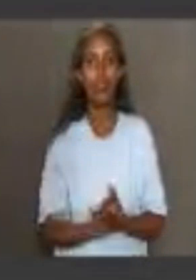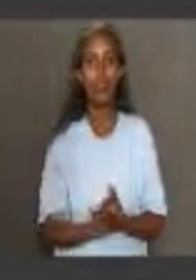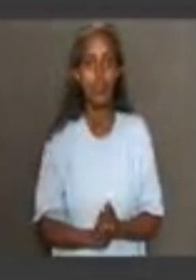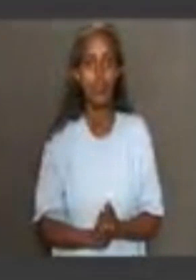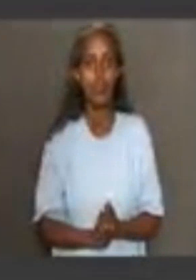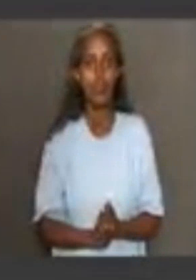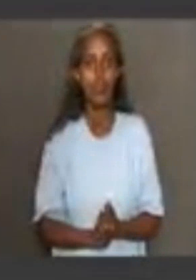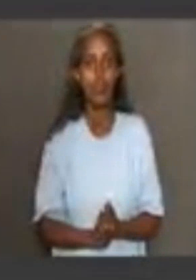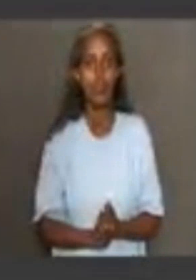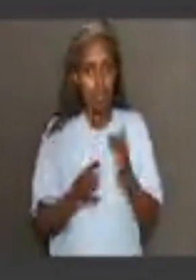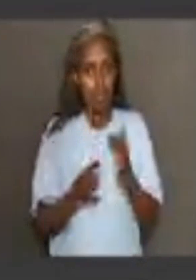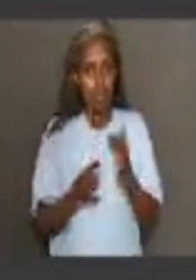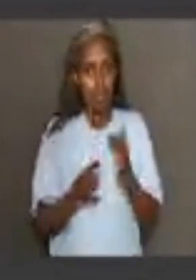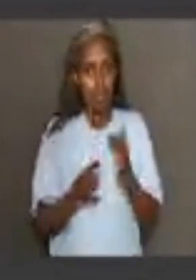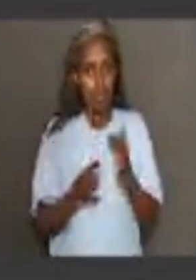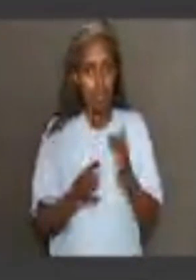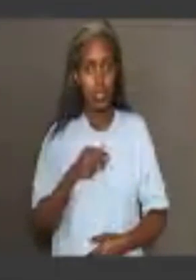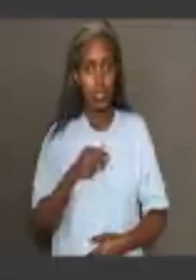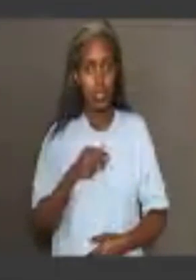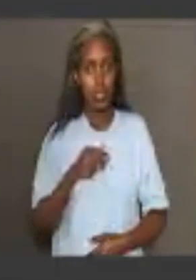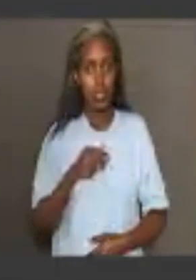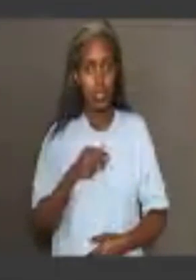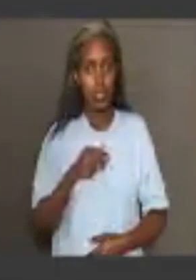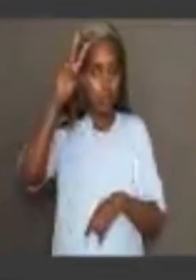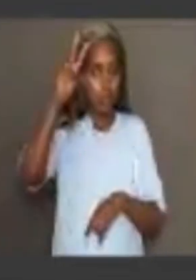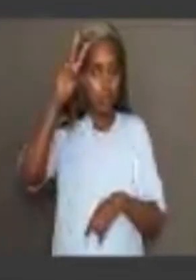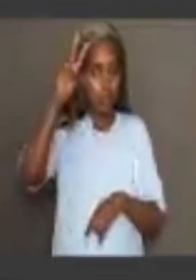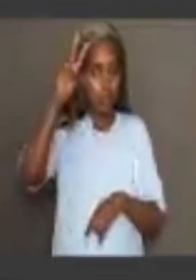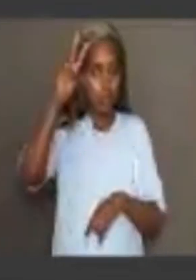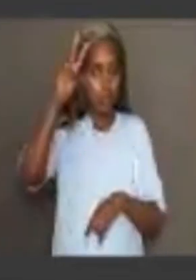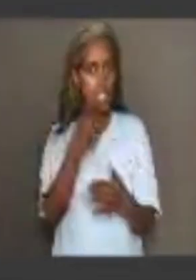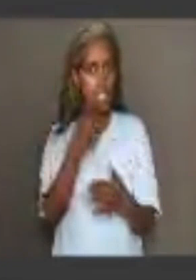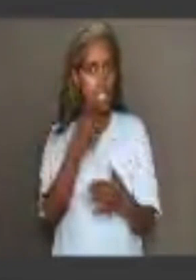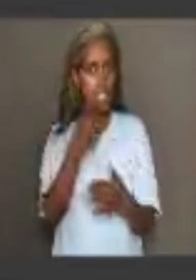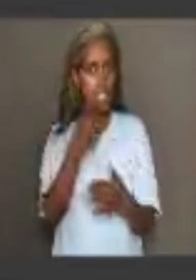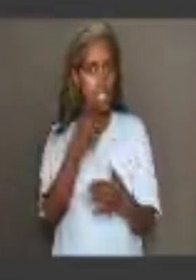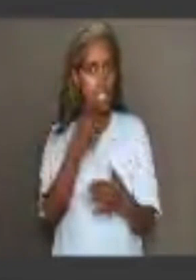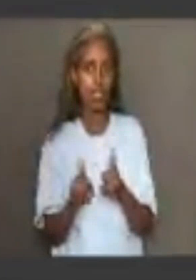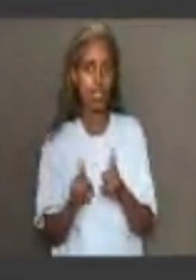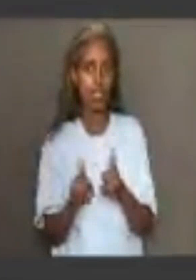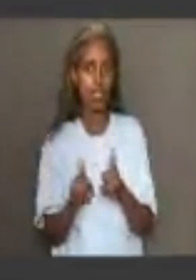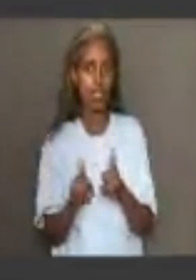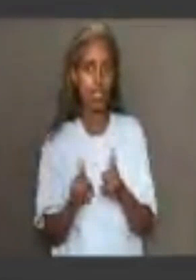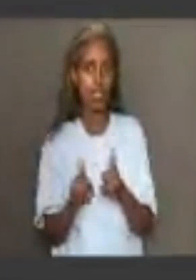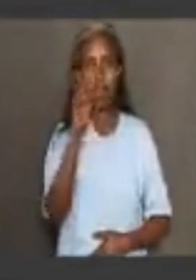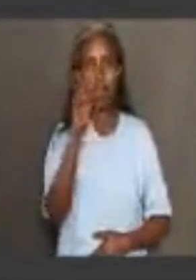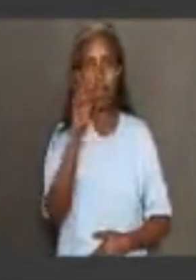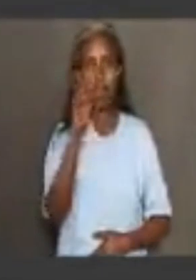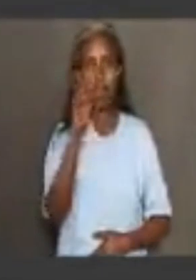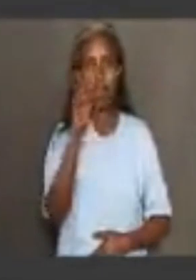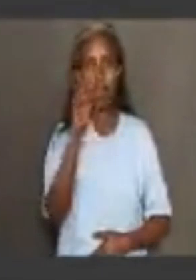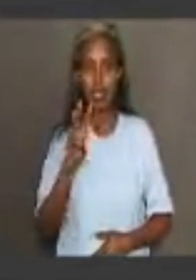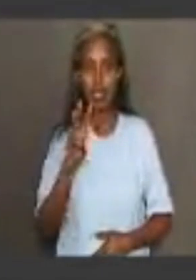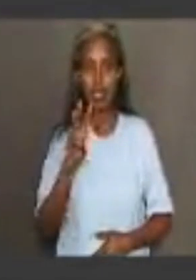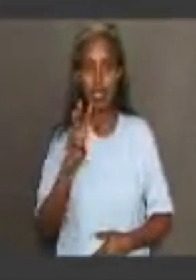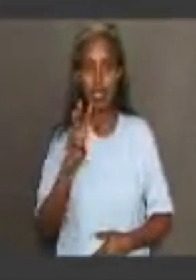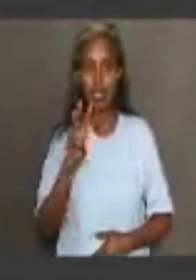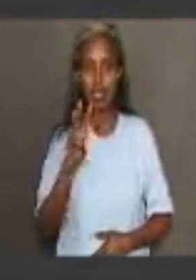If we square each fraction, we get 9 over 36